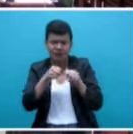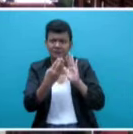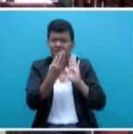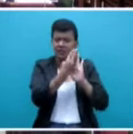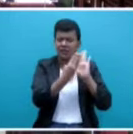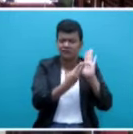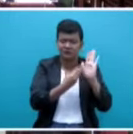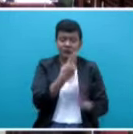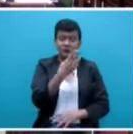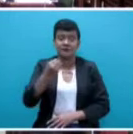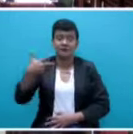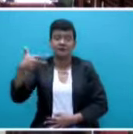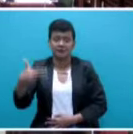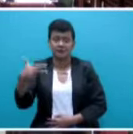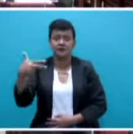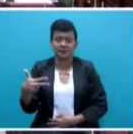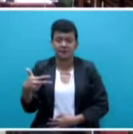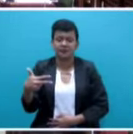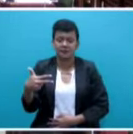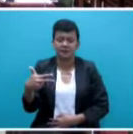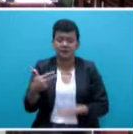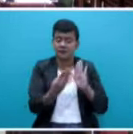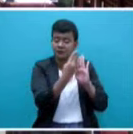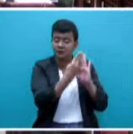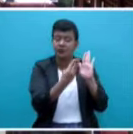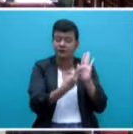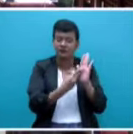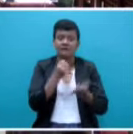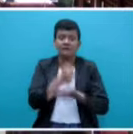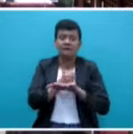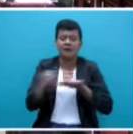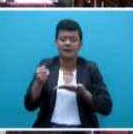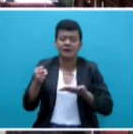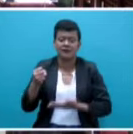2018, Bill number 32 of 2018. 2.